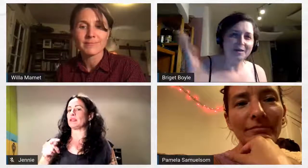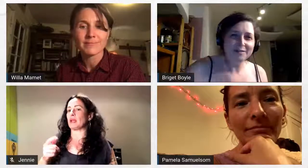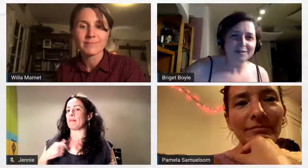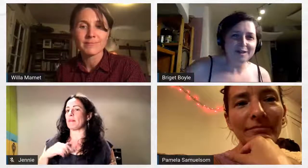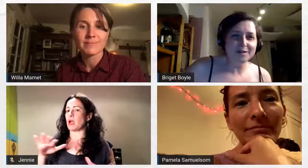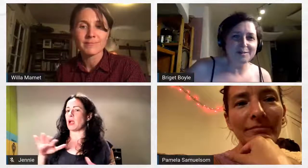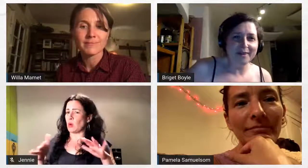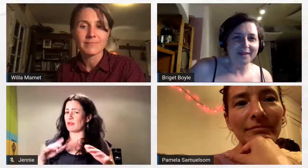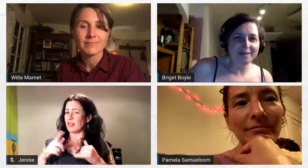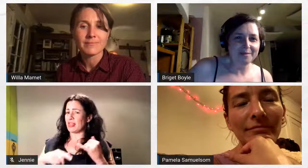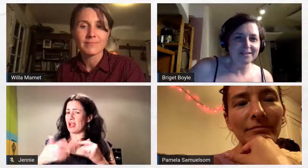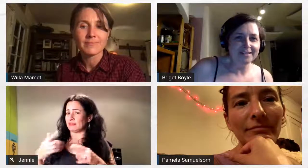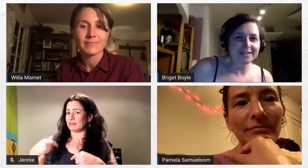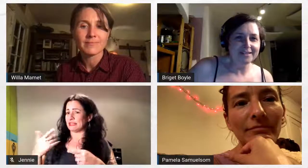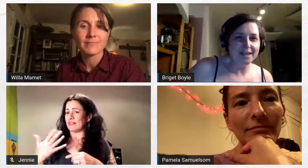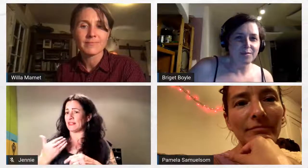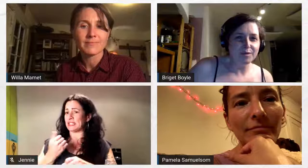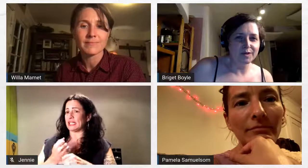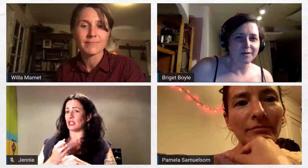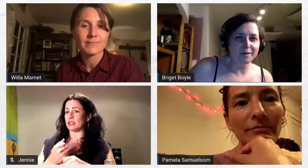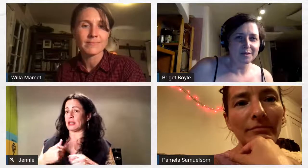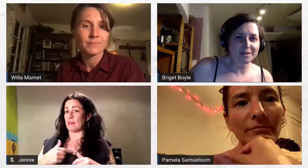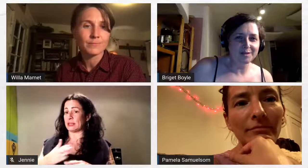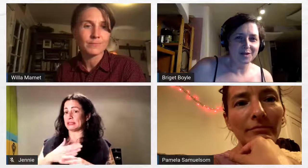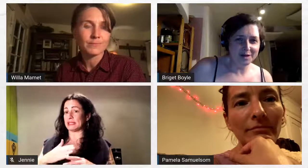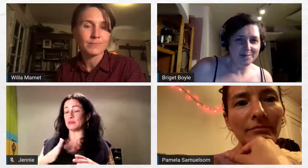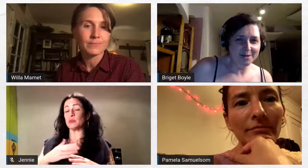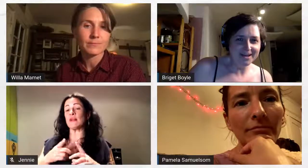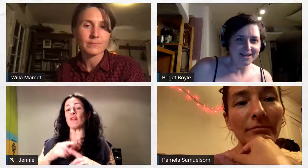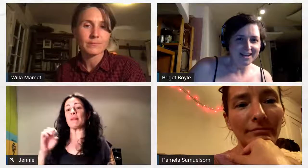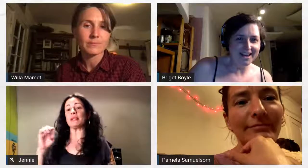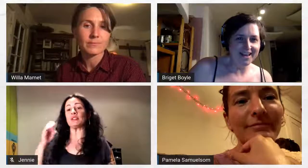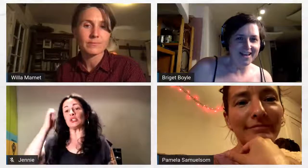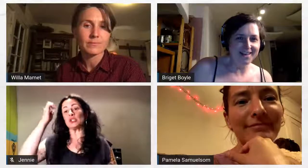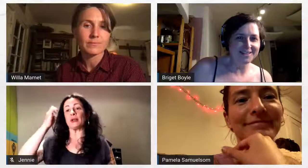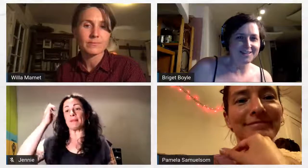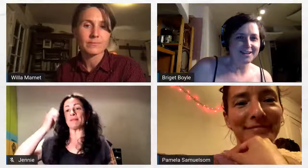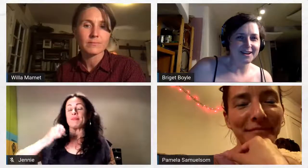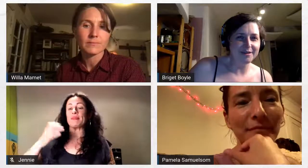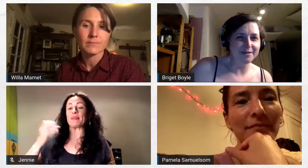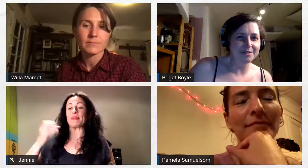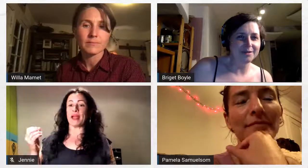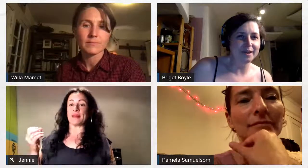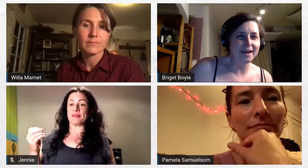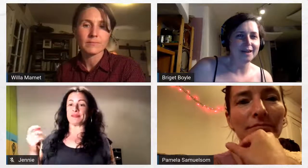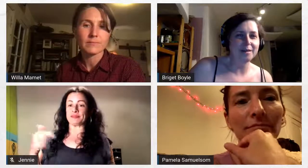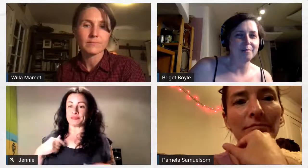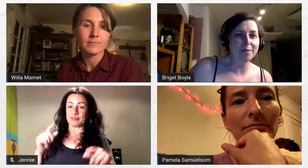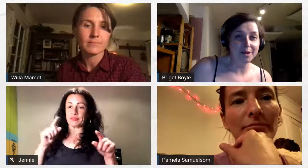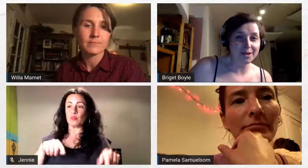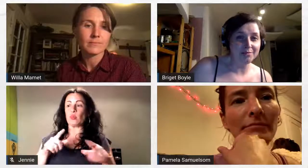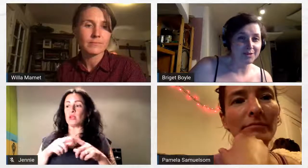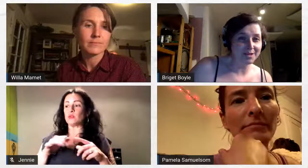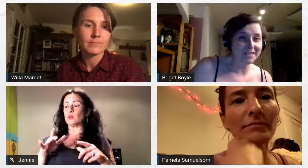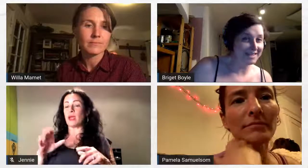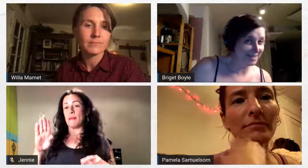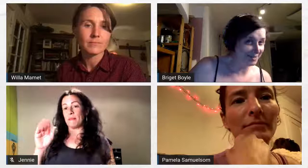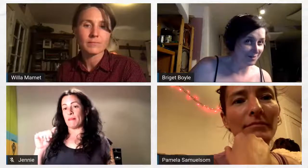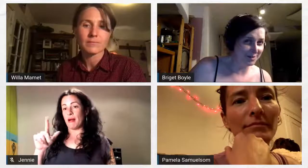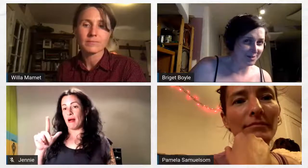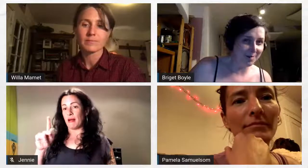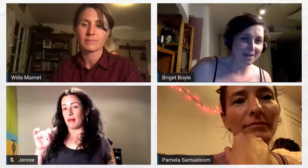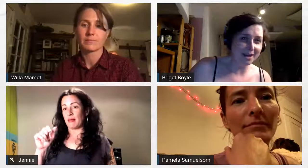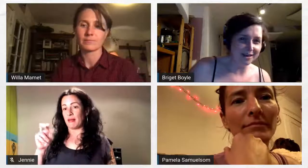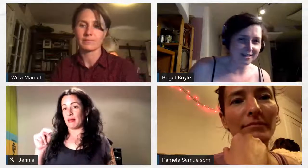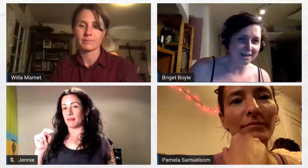last, 15 years of my life, I've been singing music from Eastern Europe. And I went to a Balkan music and